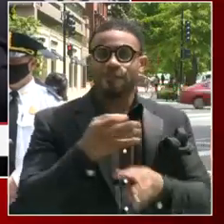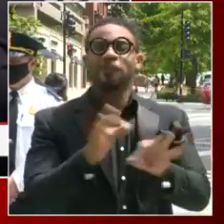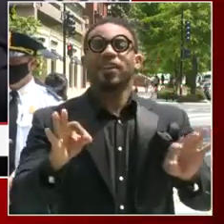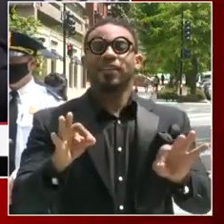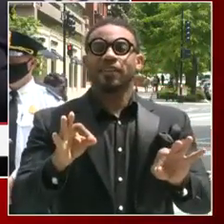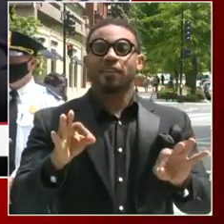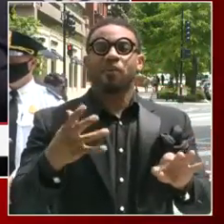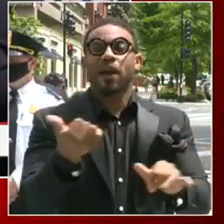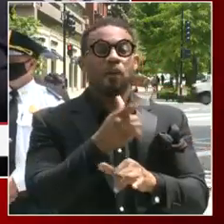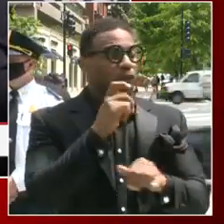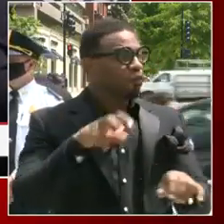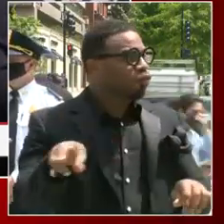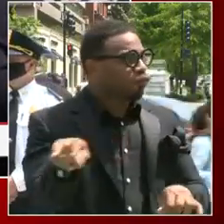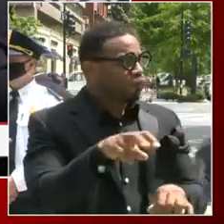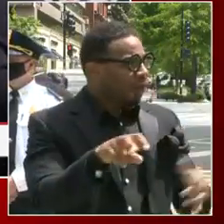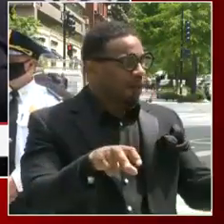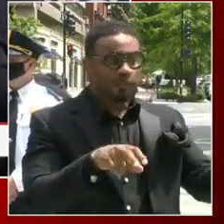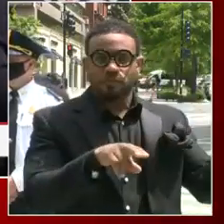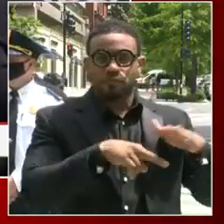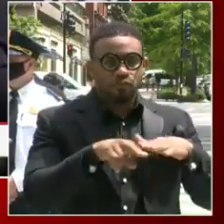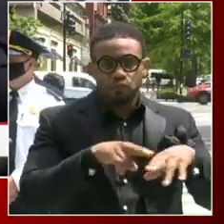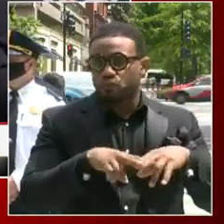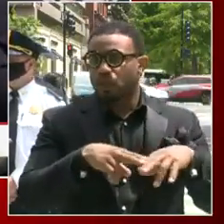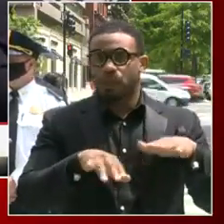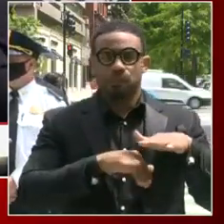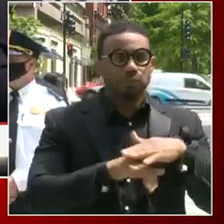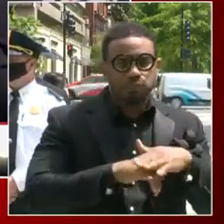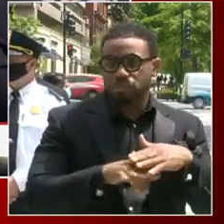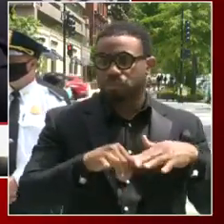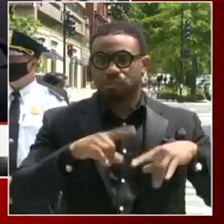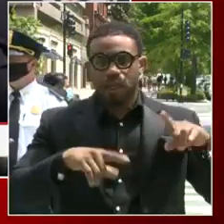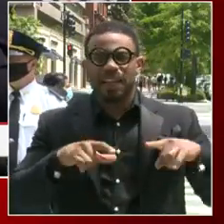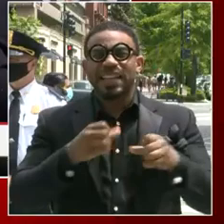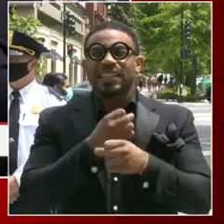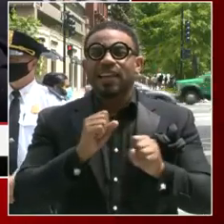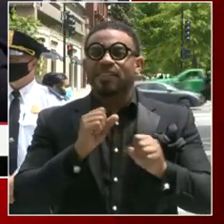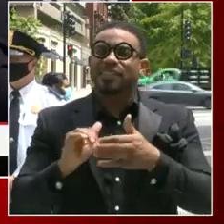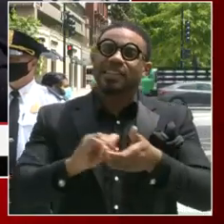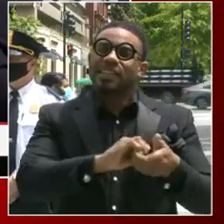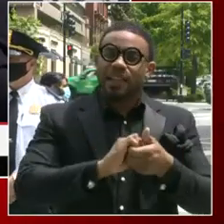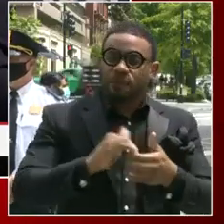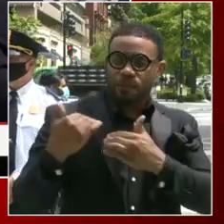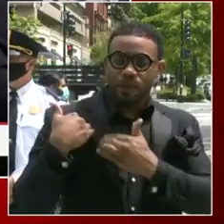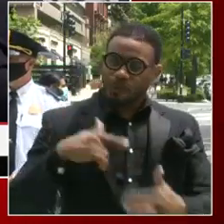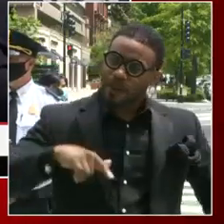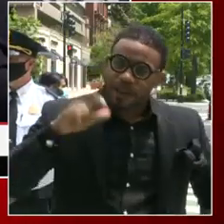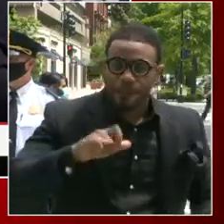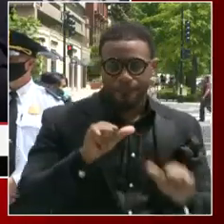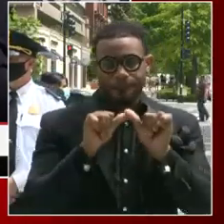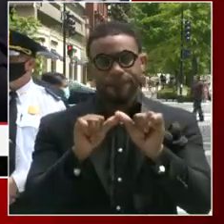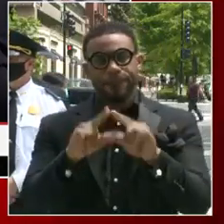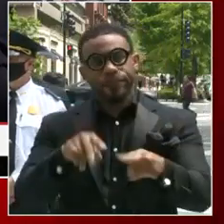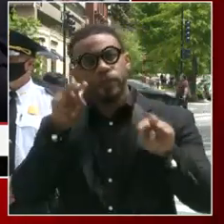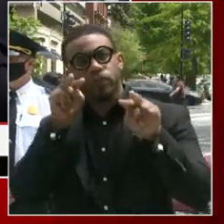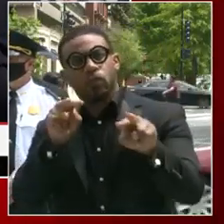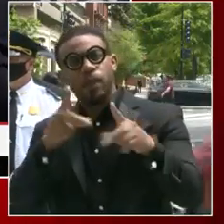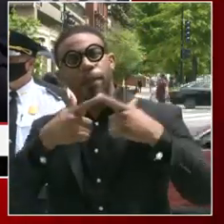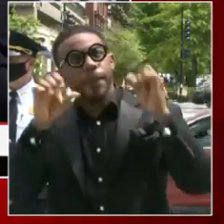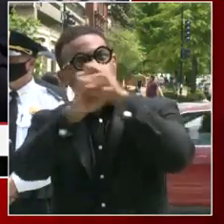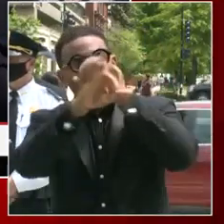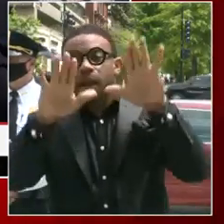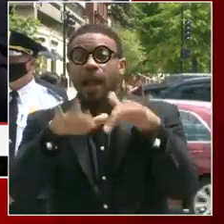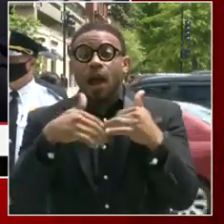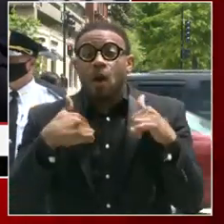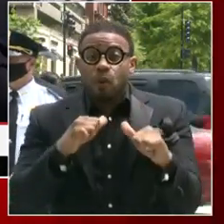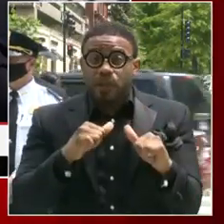who travels on our wayways to know that safety is a collective responsibility. We're going to continue to look at the big picture